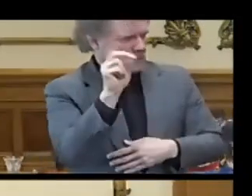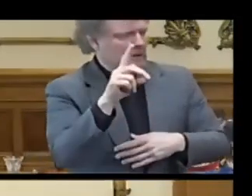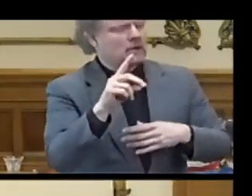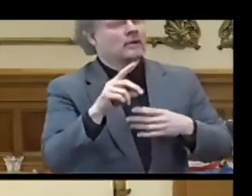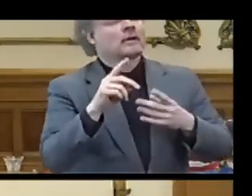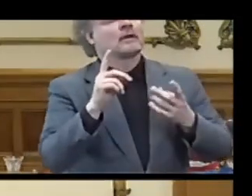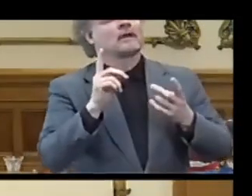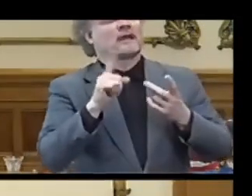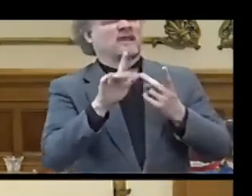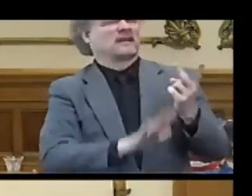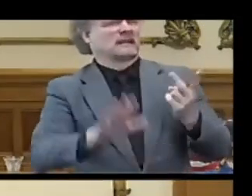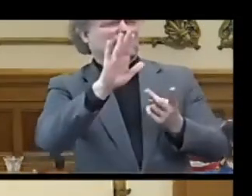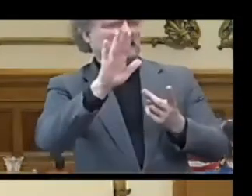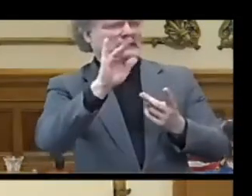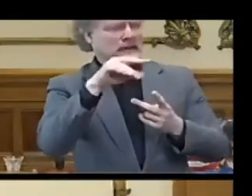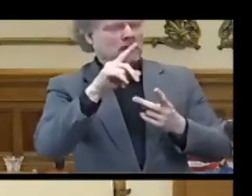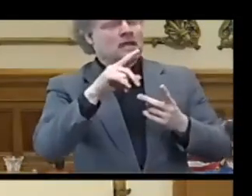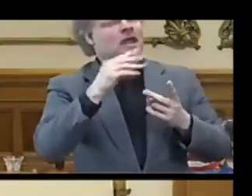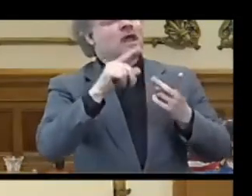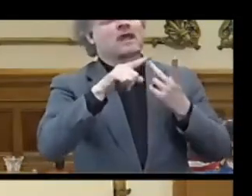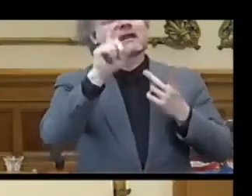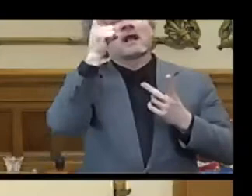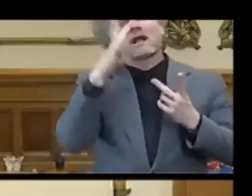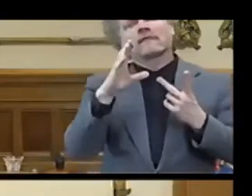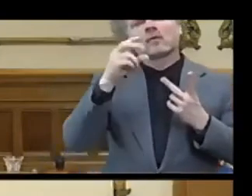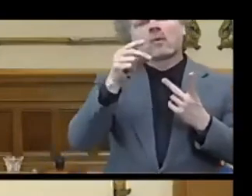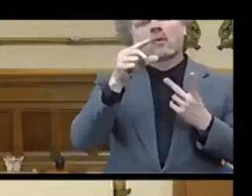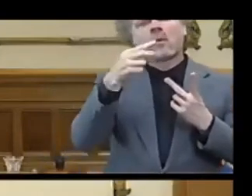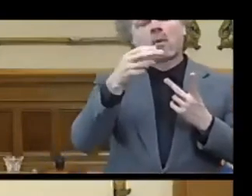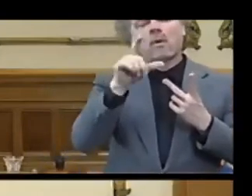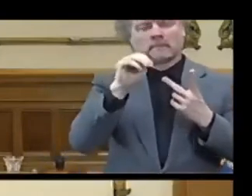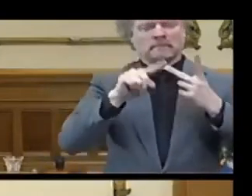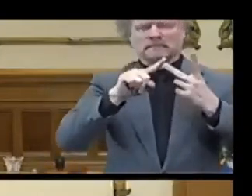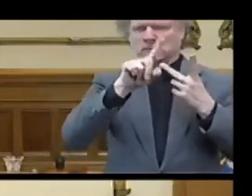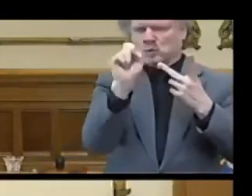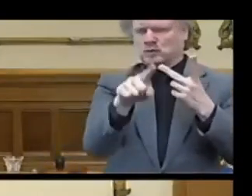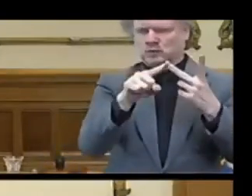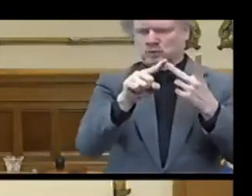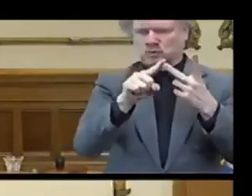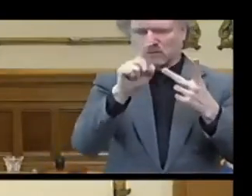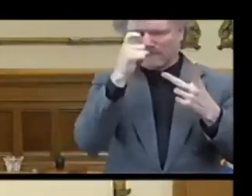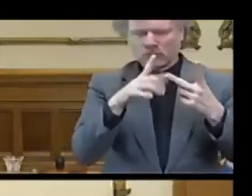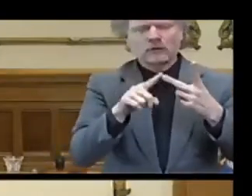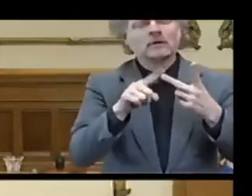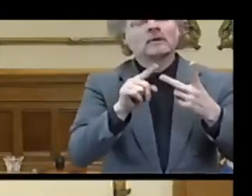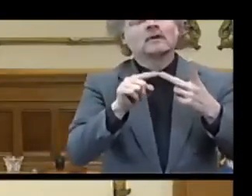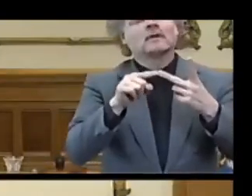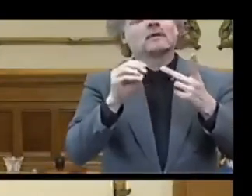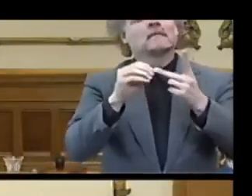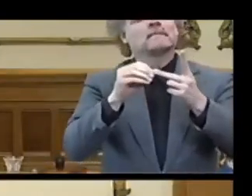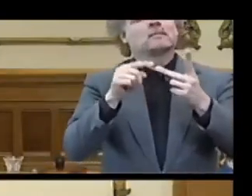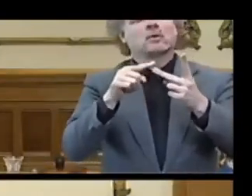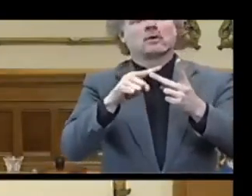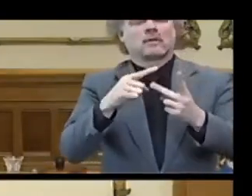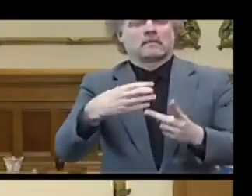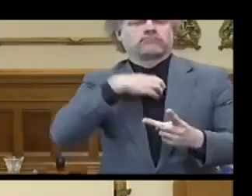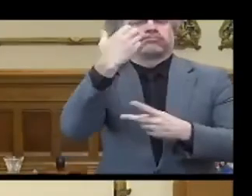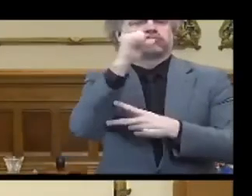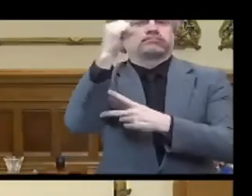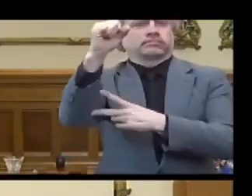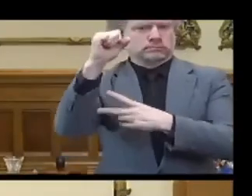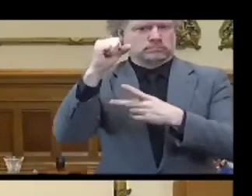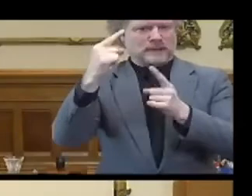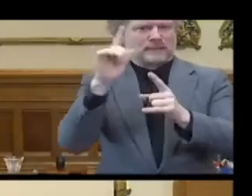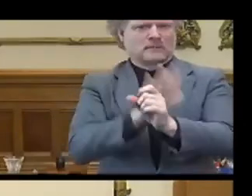elsewhere around the state? And Governor Holcomb, my second question is for you, and it pertains more to some of the protests that occurred throughout the